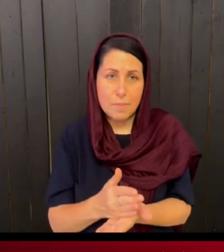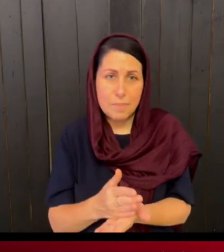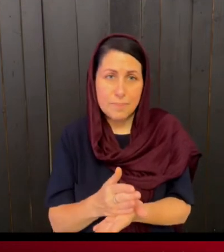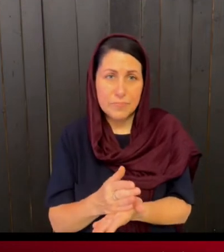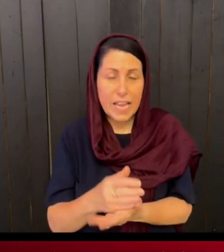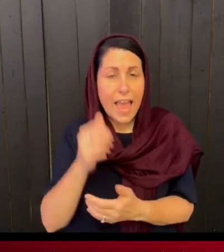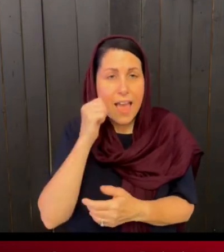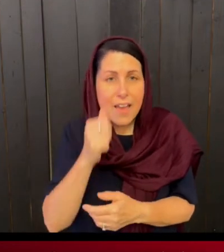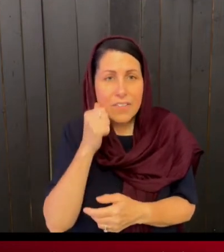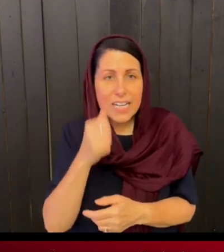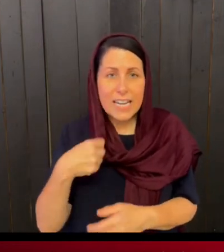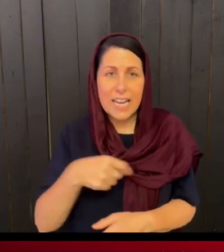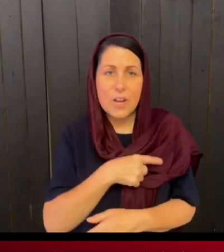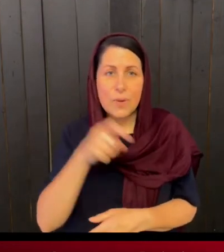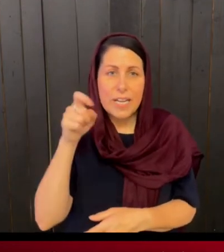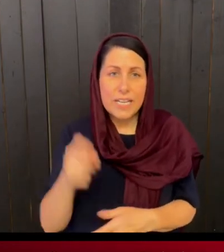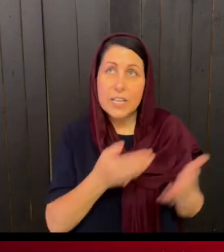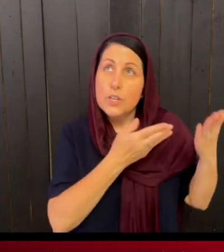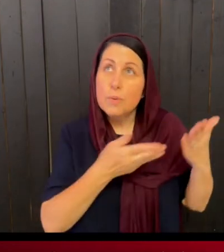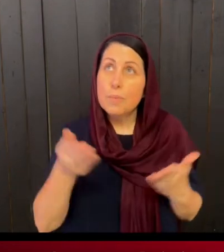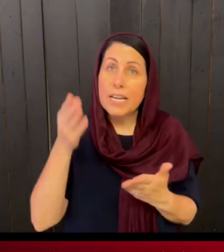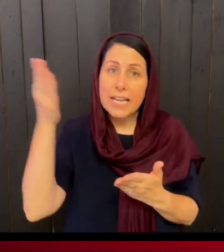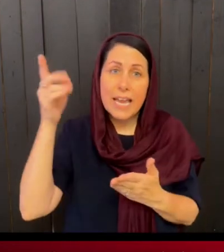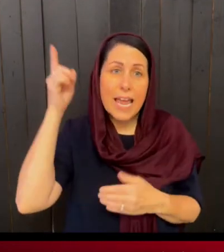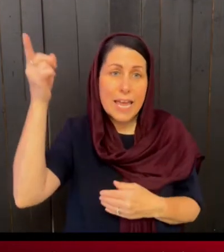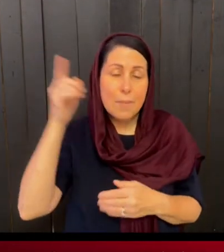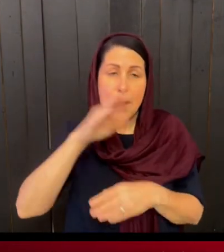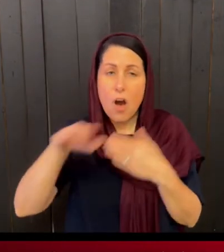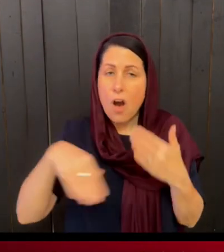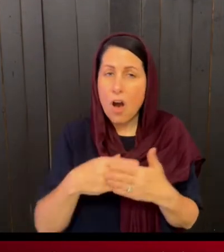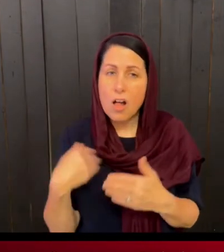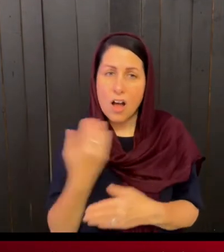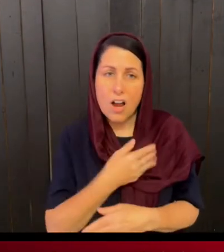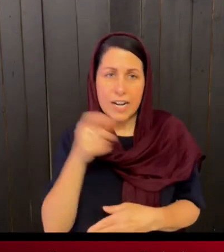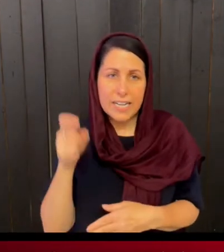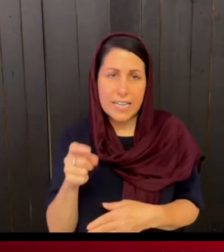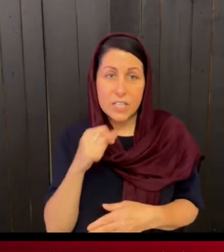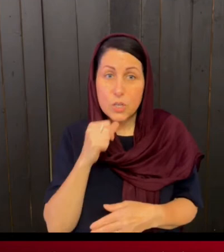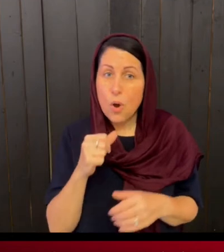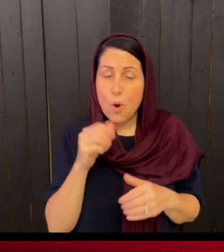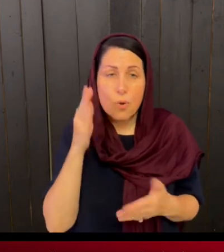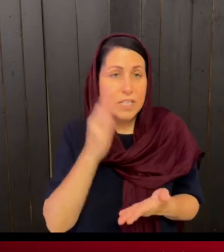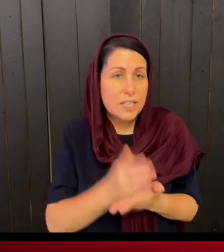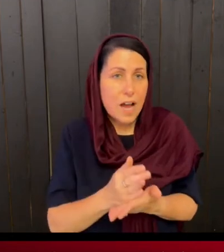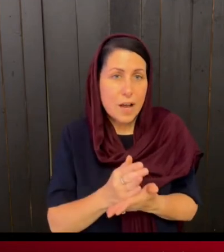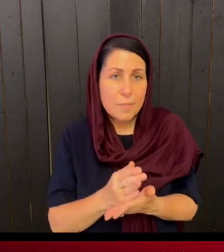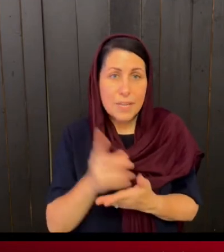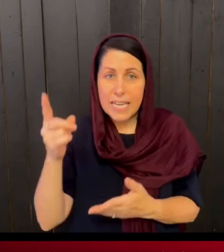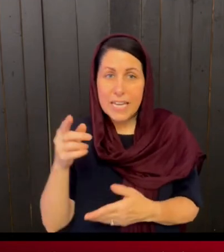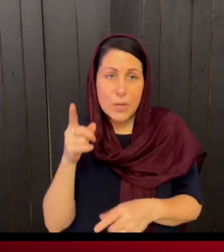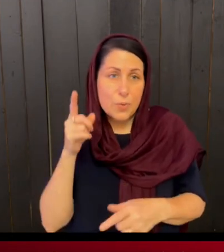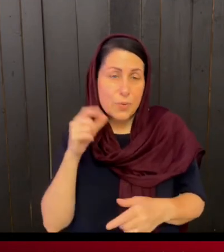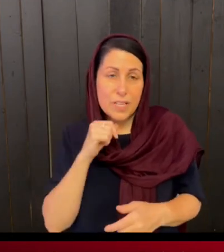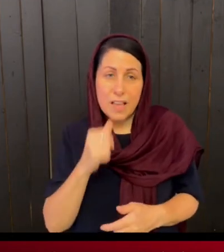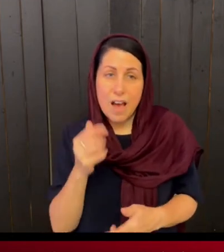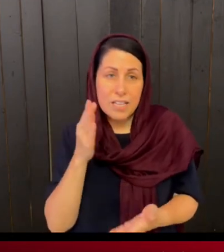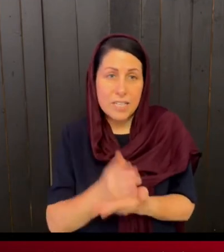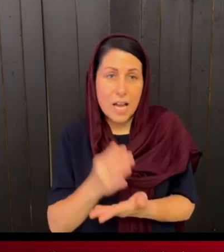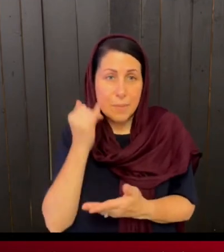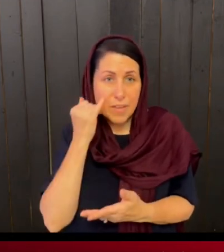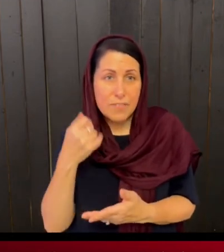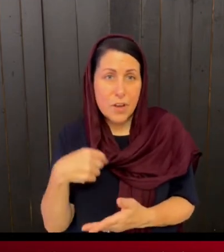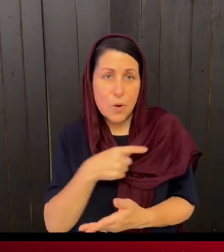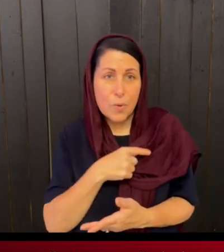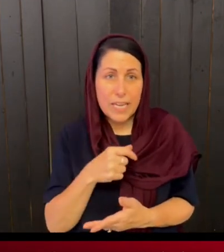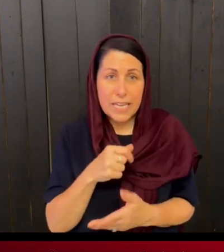we need to keep coming back to God. Don't stop. Don't stop, because he won't stop. If we keep coming back to him, he's not going to stop.